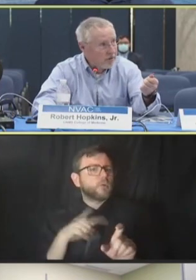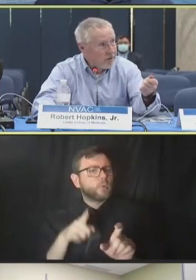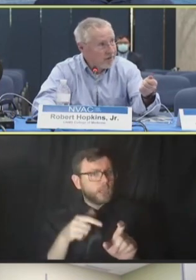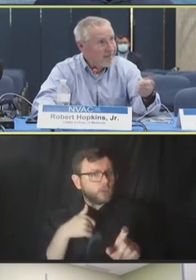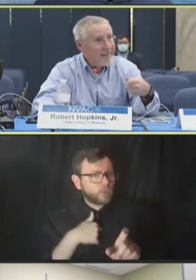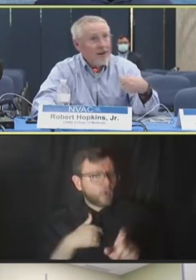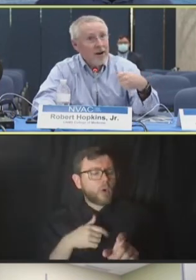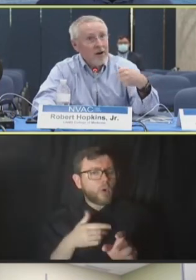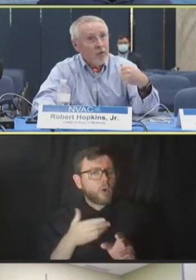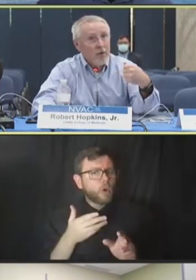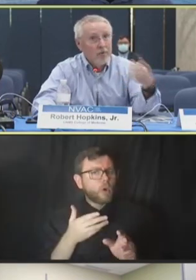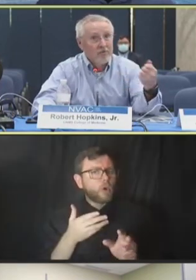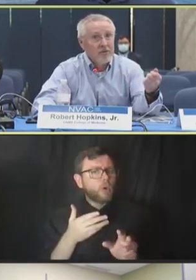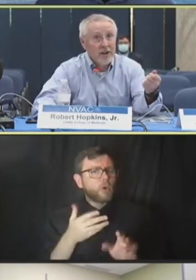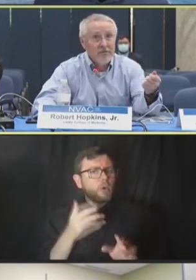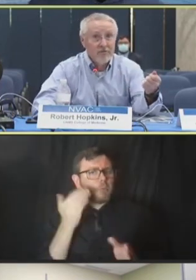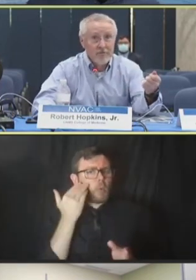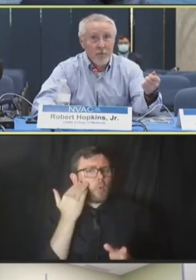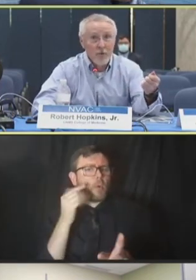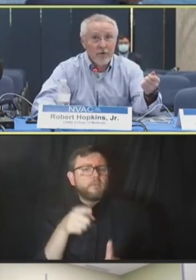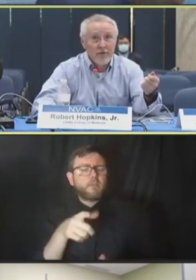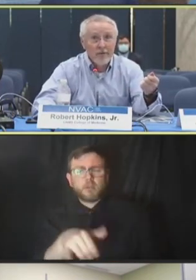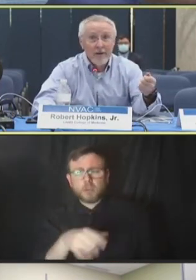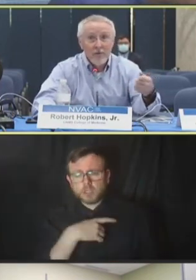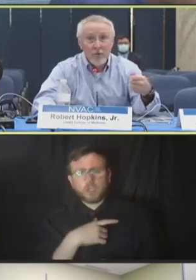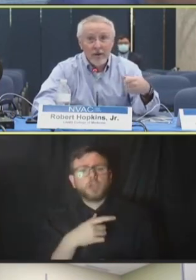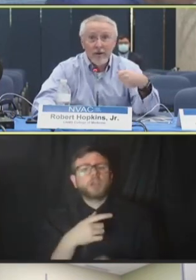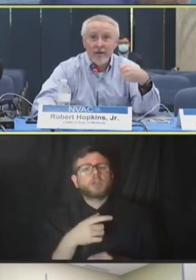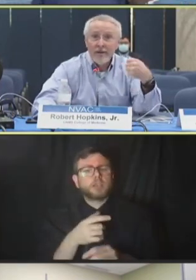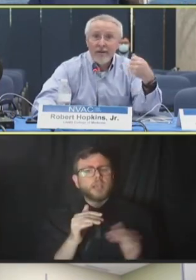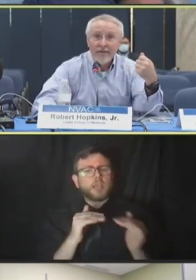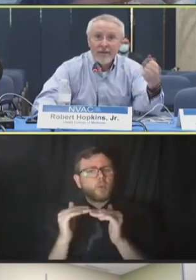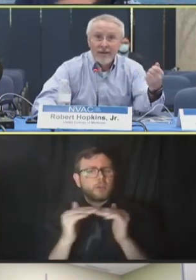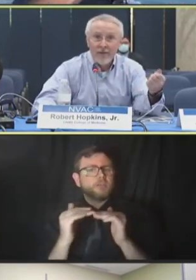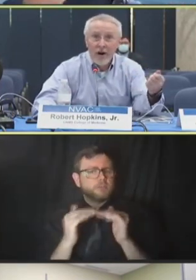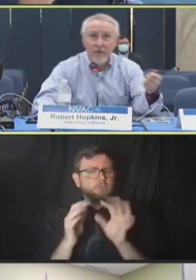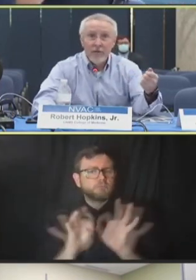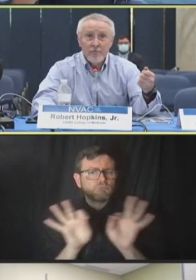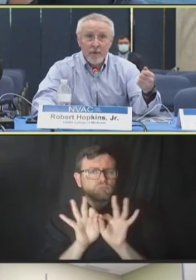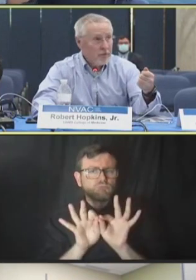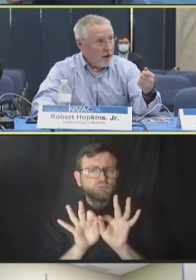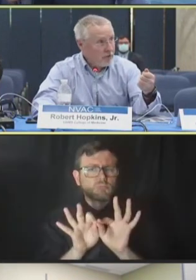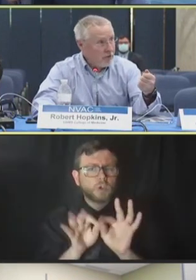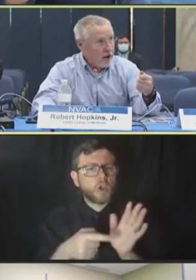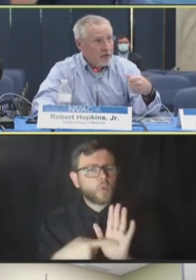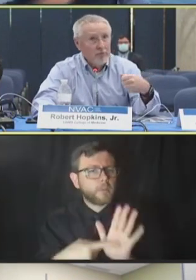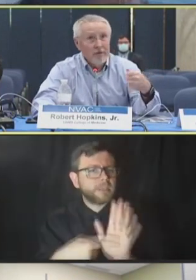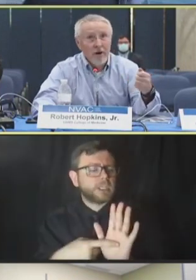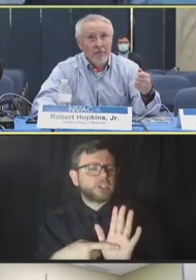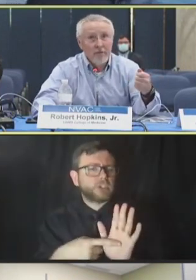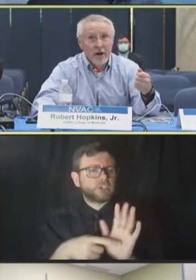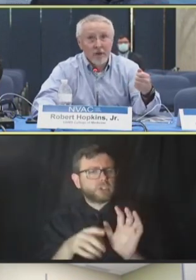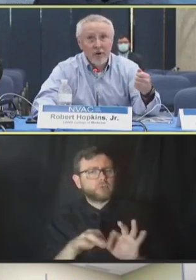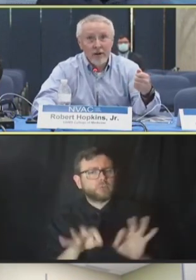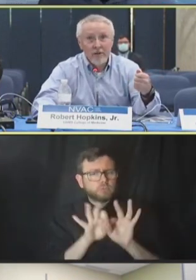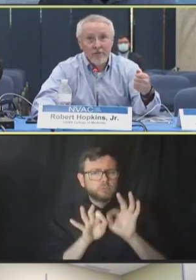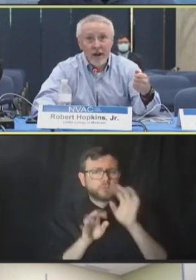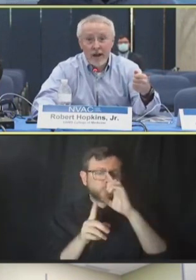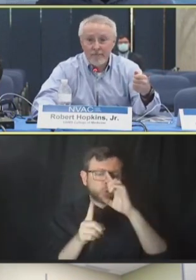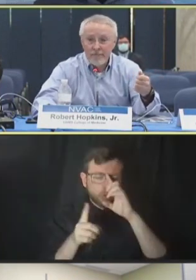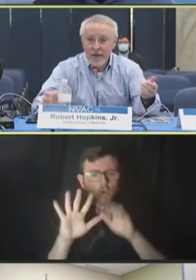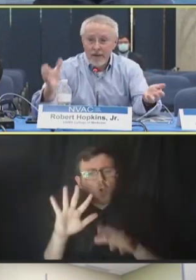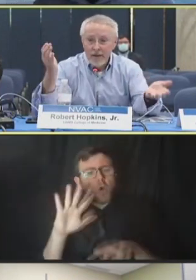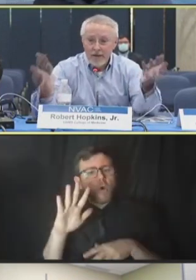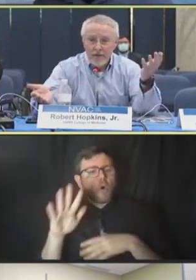important, where representation is important, we involve those people in our trials, we involve them in our trial